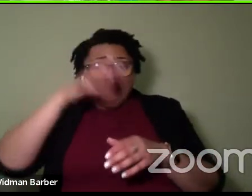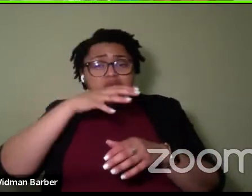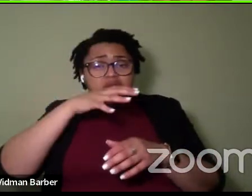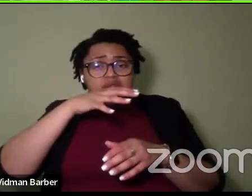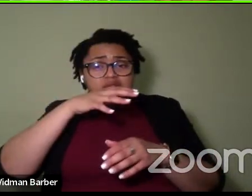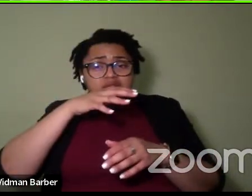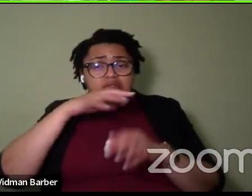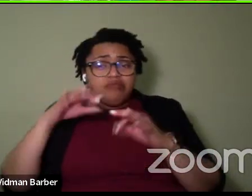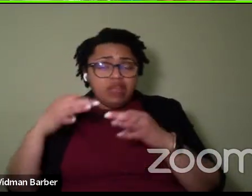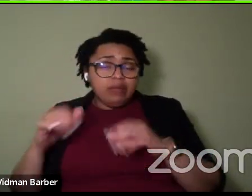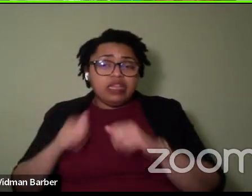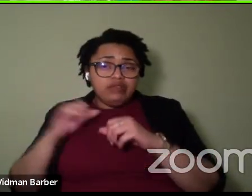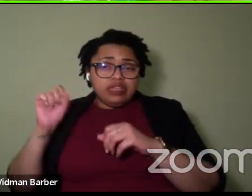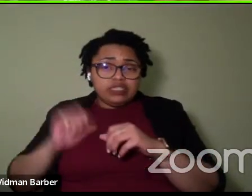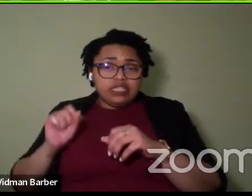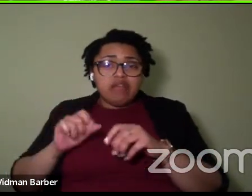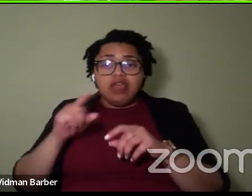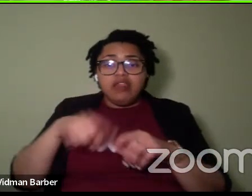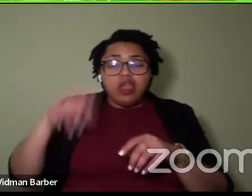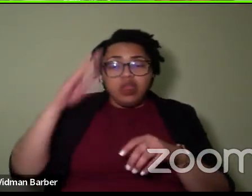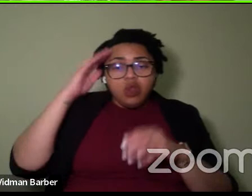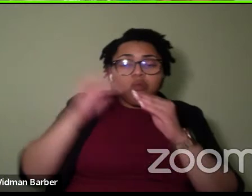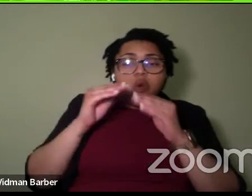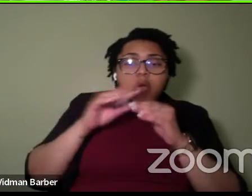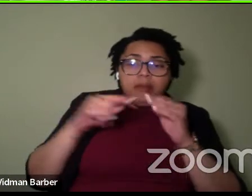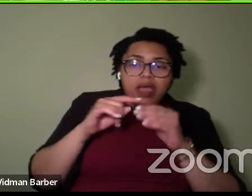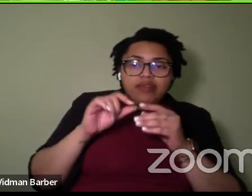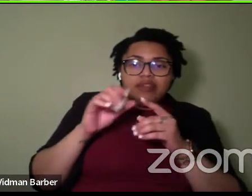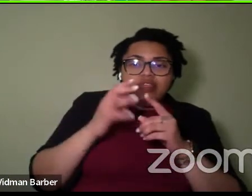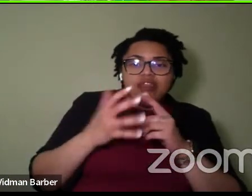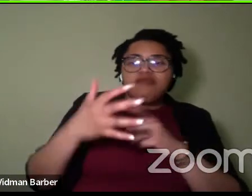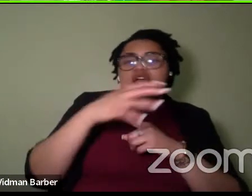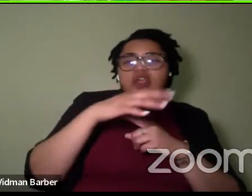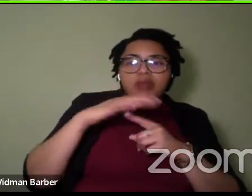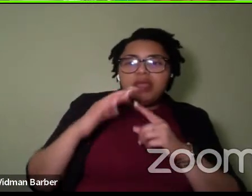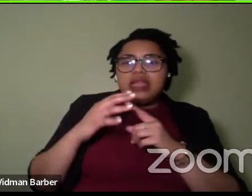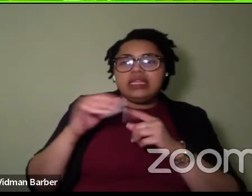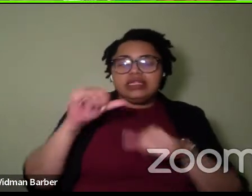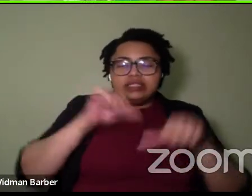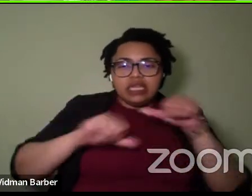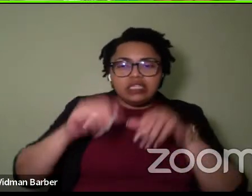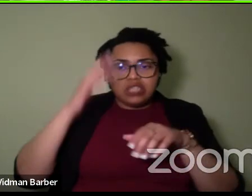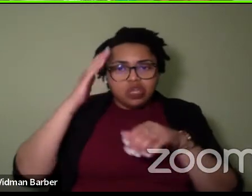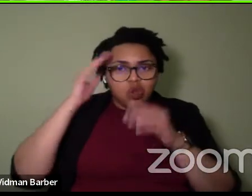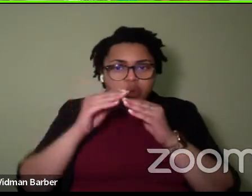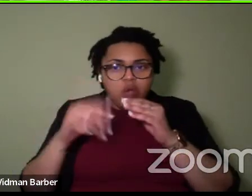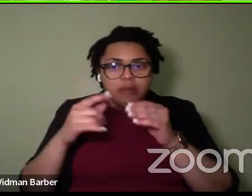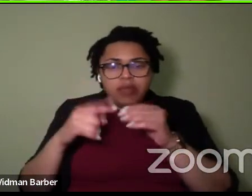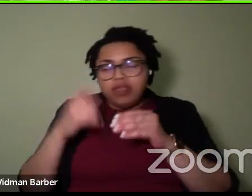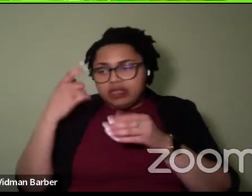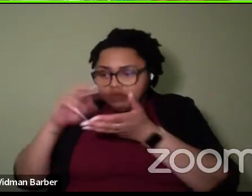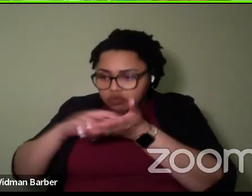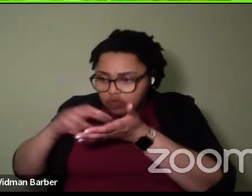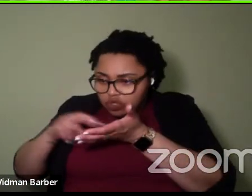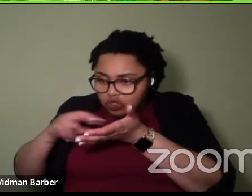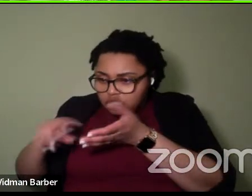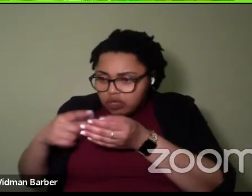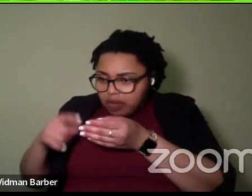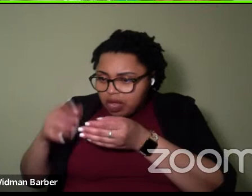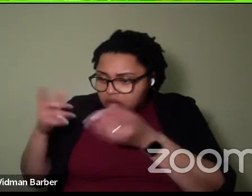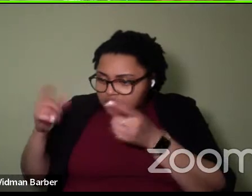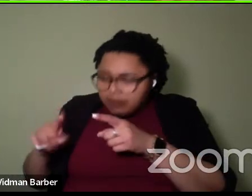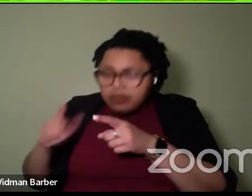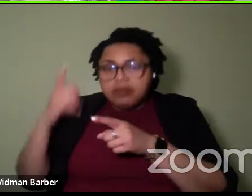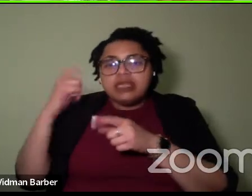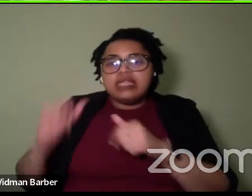environments than any scientist who has like quote unquote researched those environments, because, they're living in harmony with those environments, with those